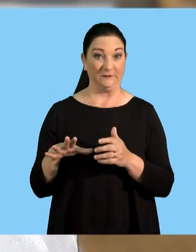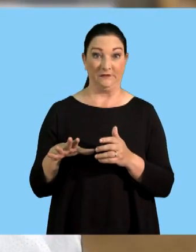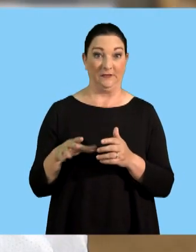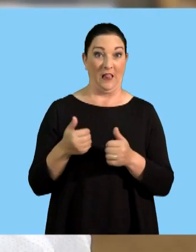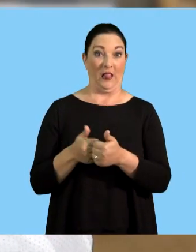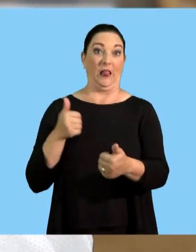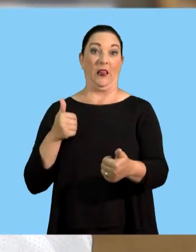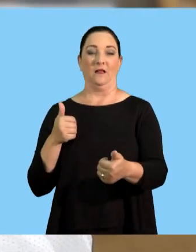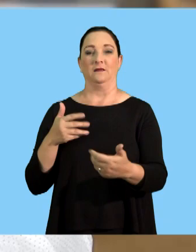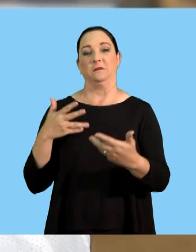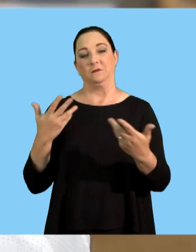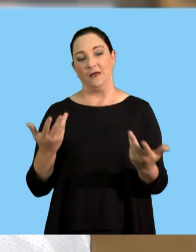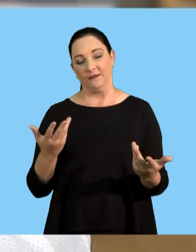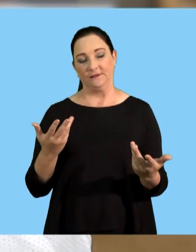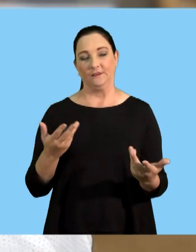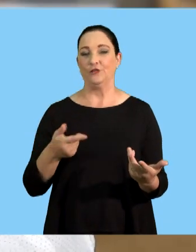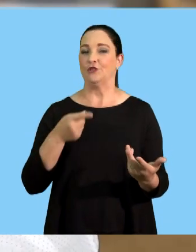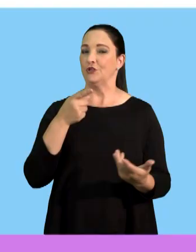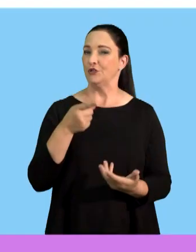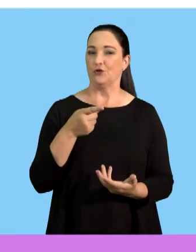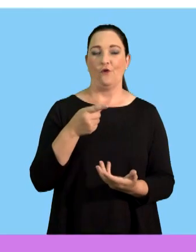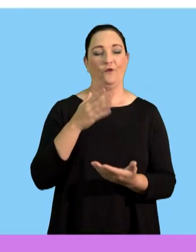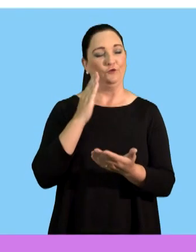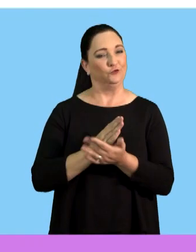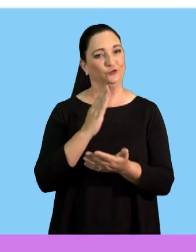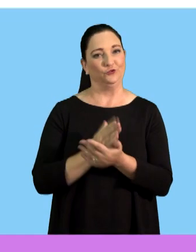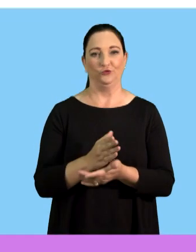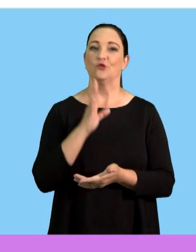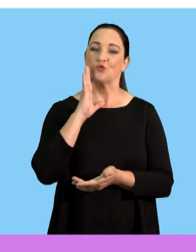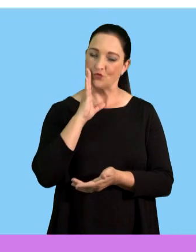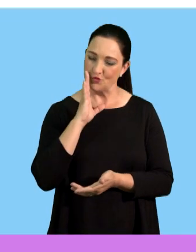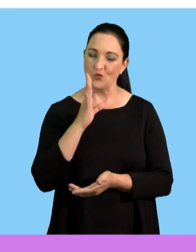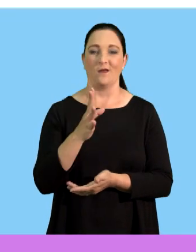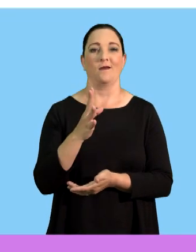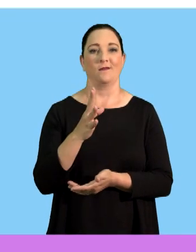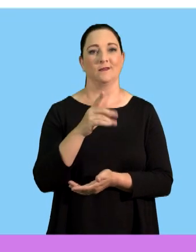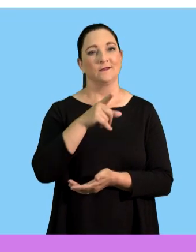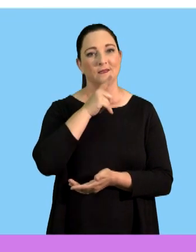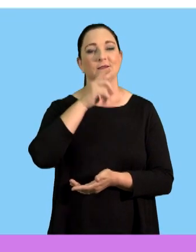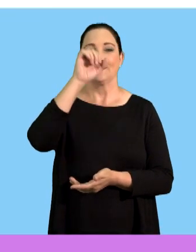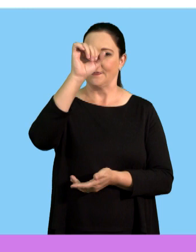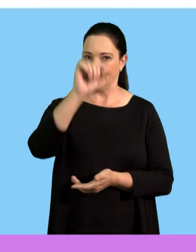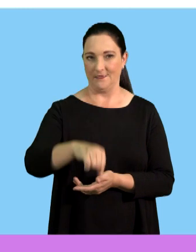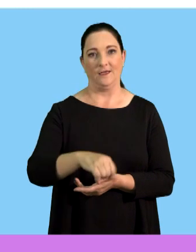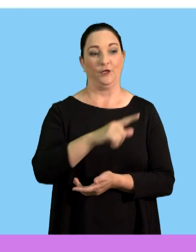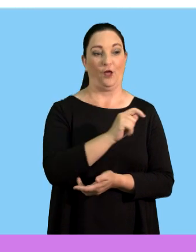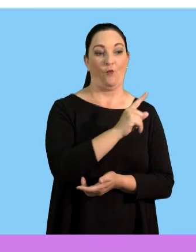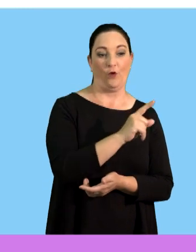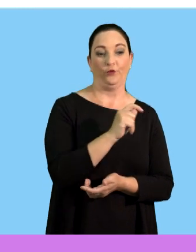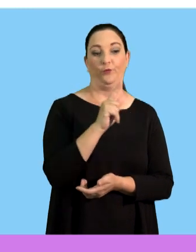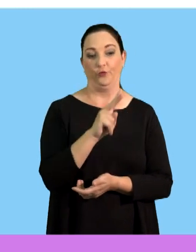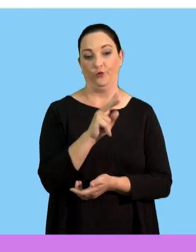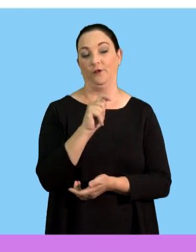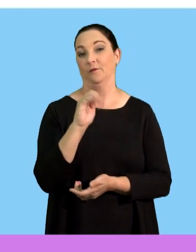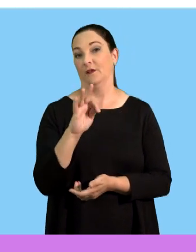but unfortunately, or fortunately for that matter, that is definitely certain. You guys will write tests,